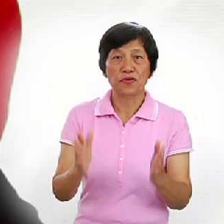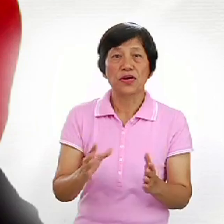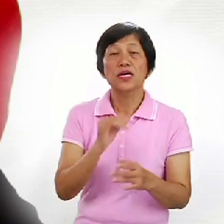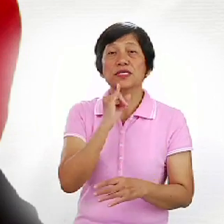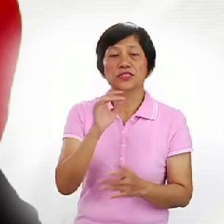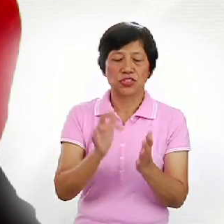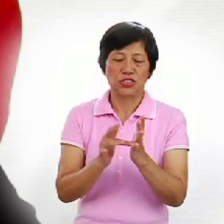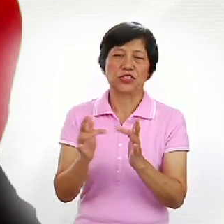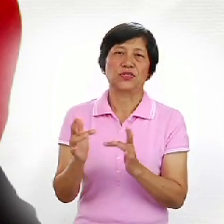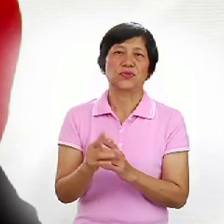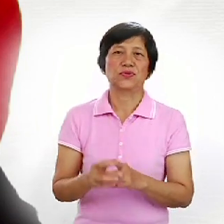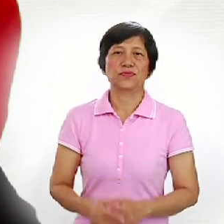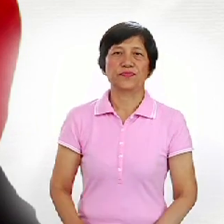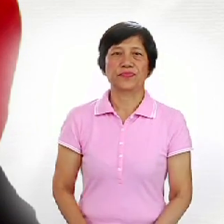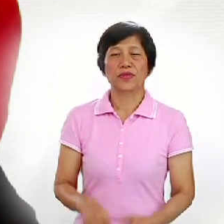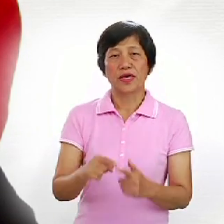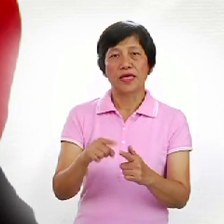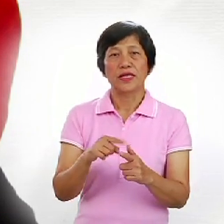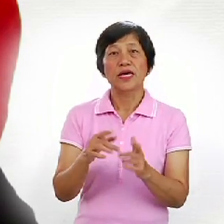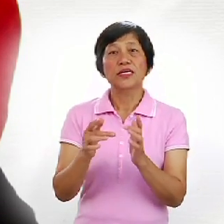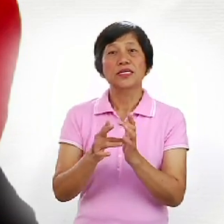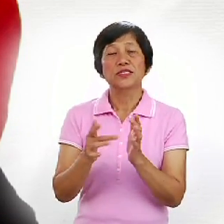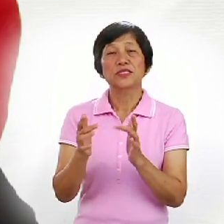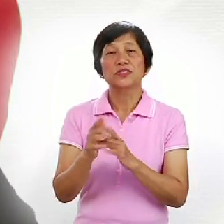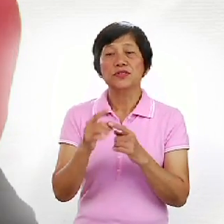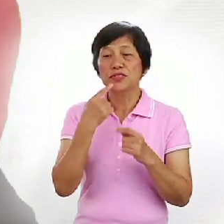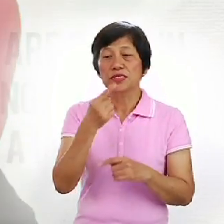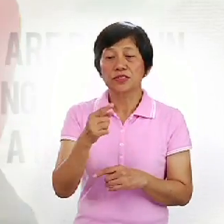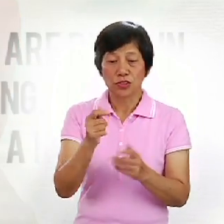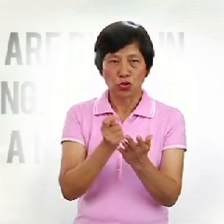Jesus tells the truth about this woman.